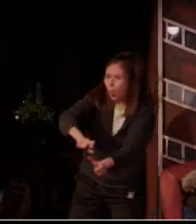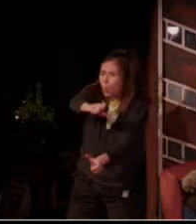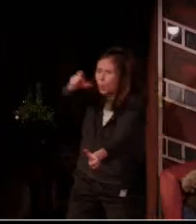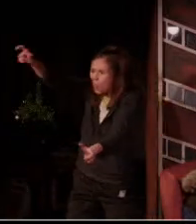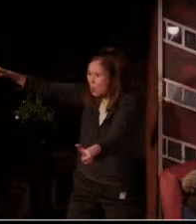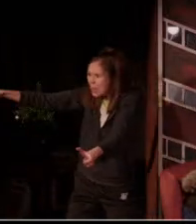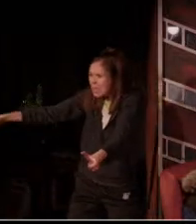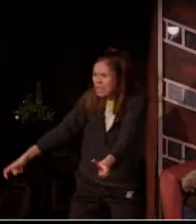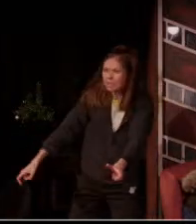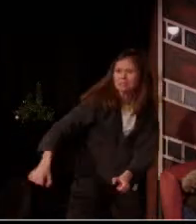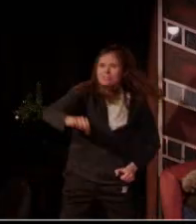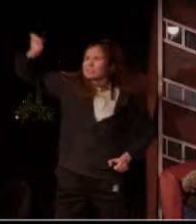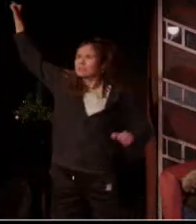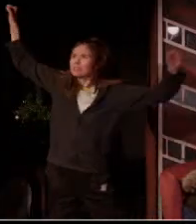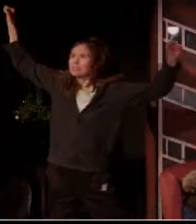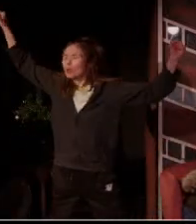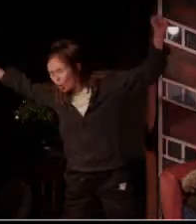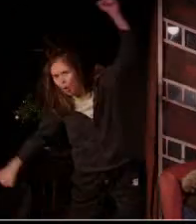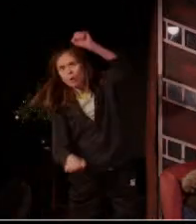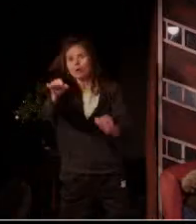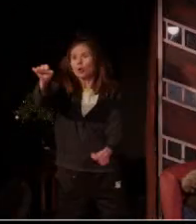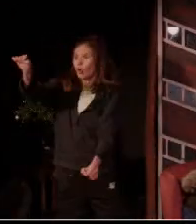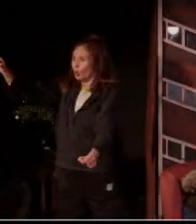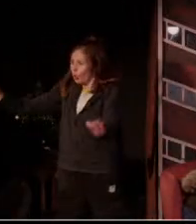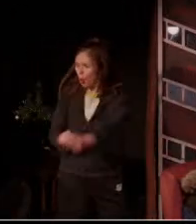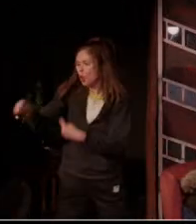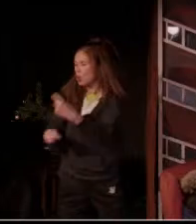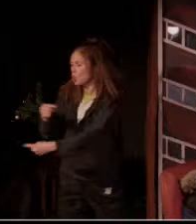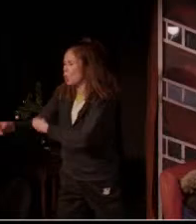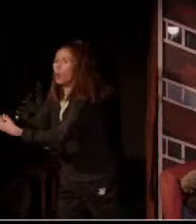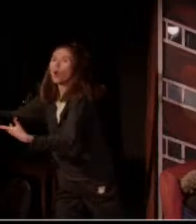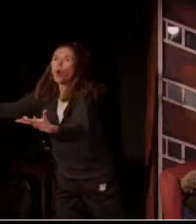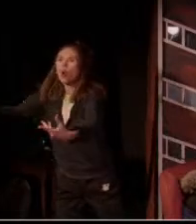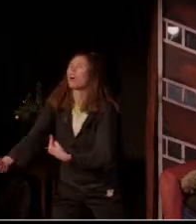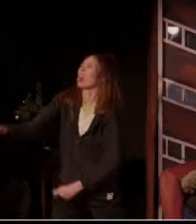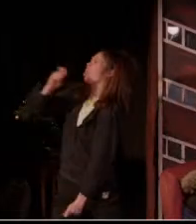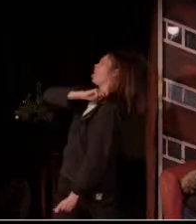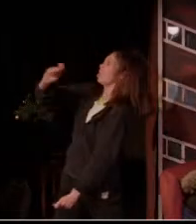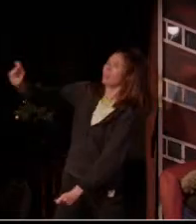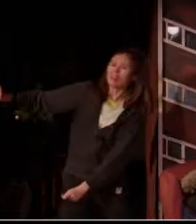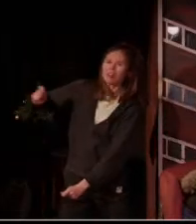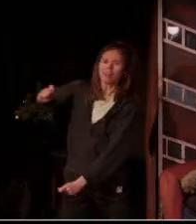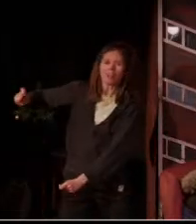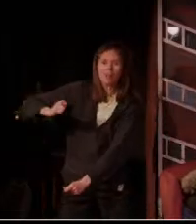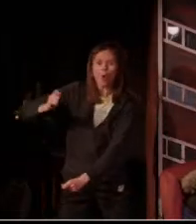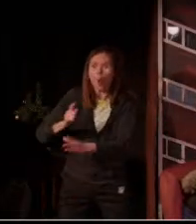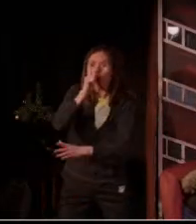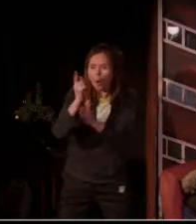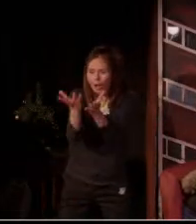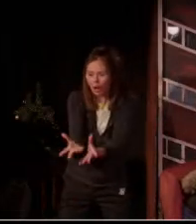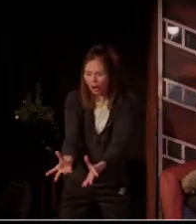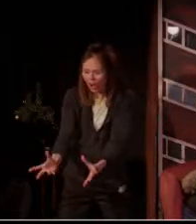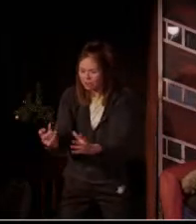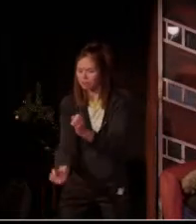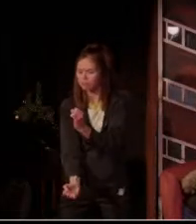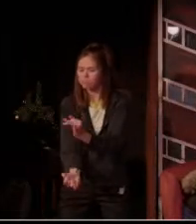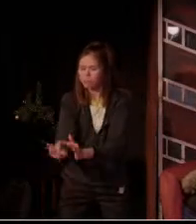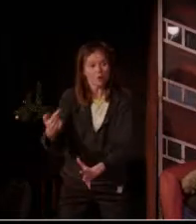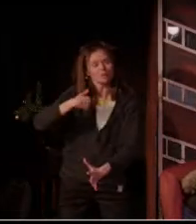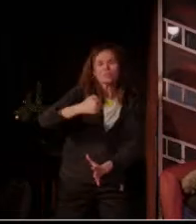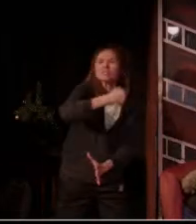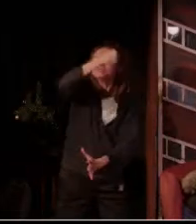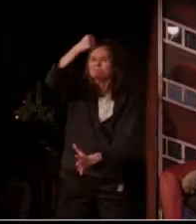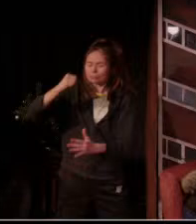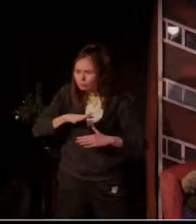fires? What flame, boiling in leads or oils? What old or